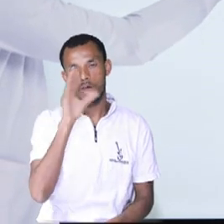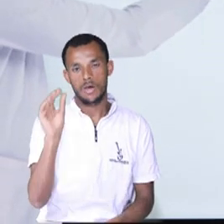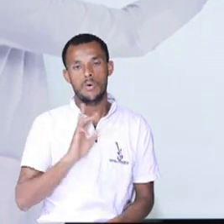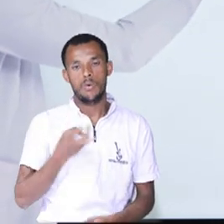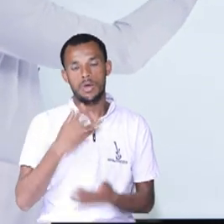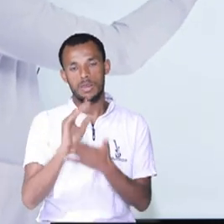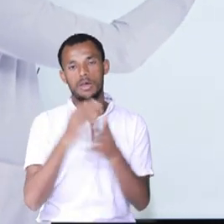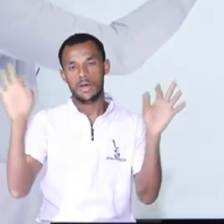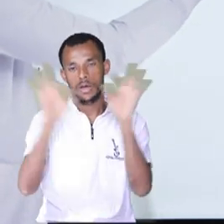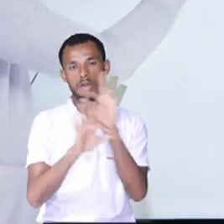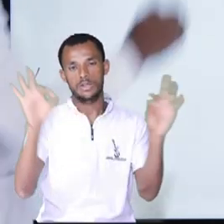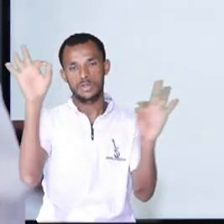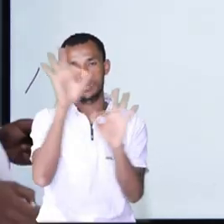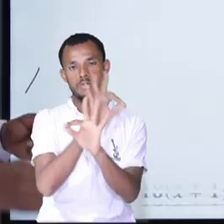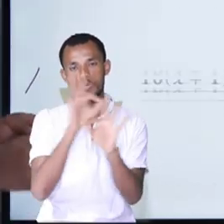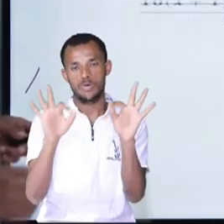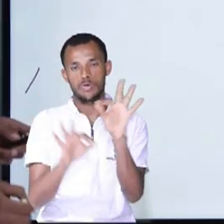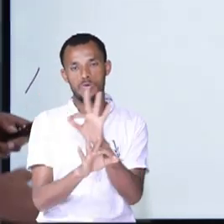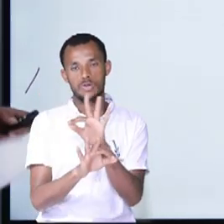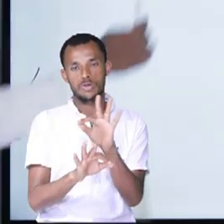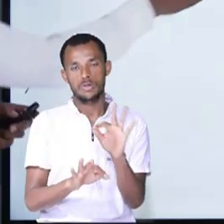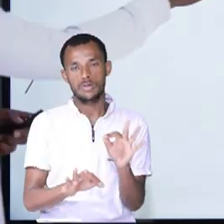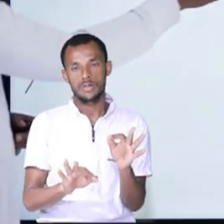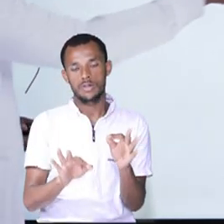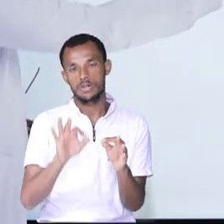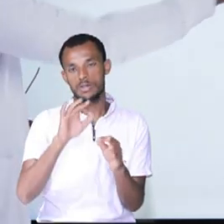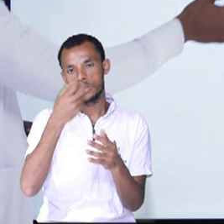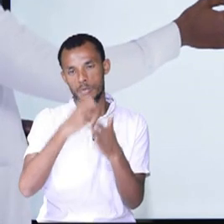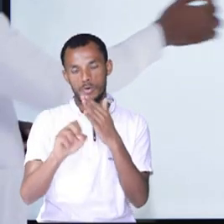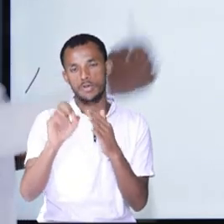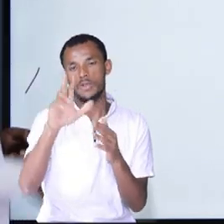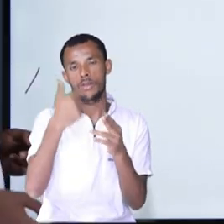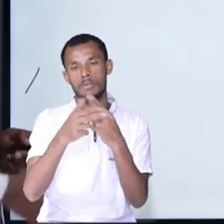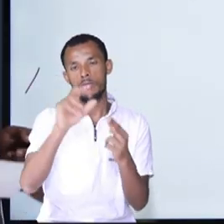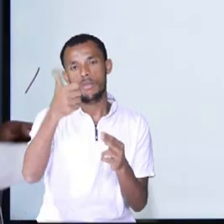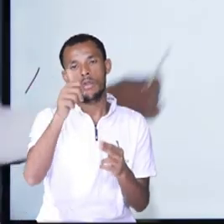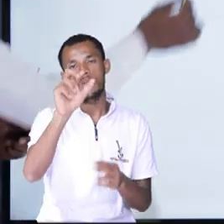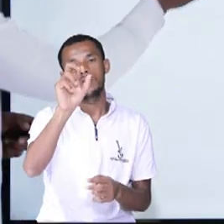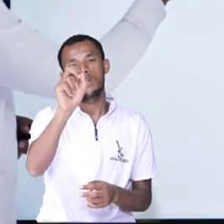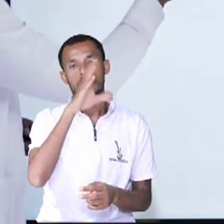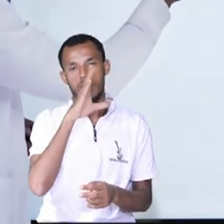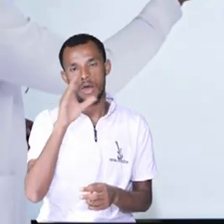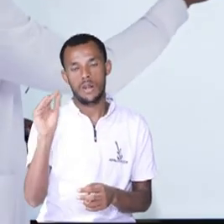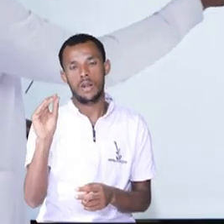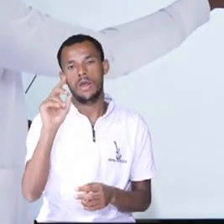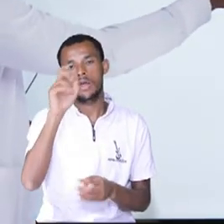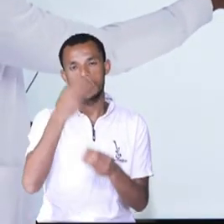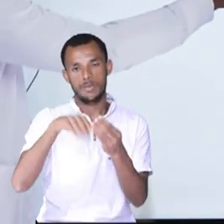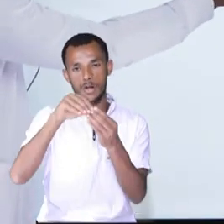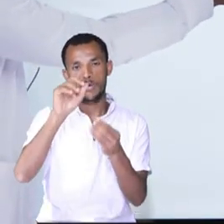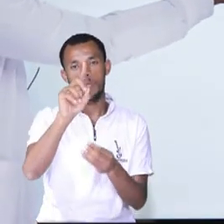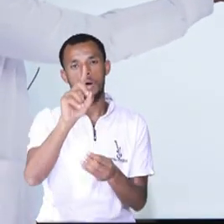we take the crisscross production. Therefore, the product of 3 times 10, 30, and x plus